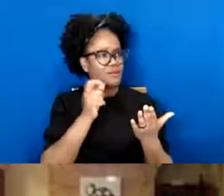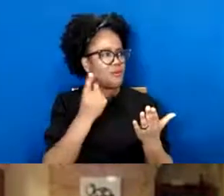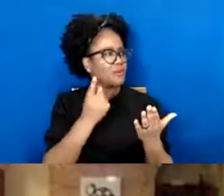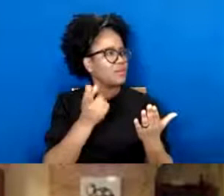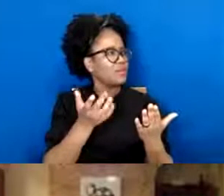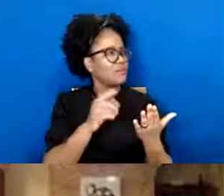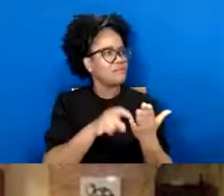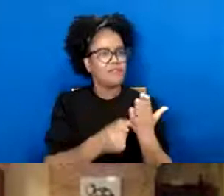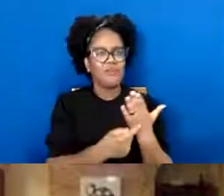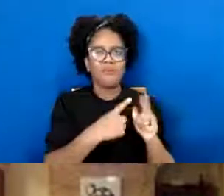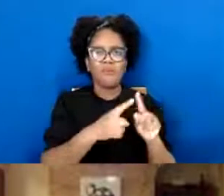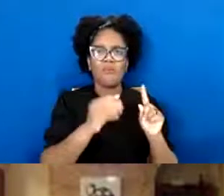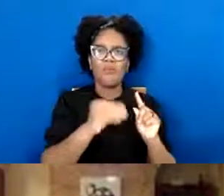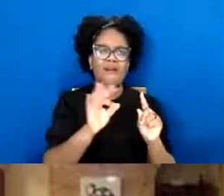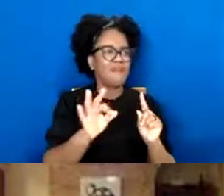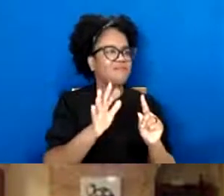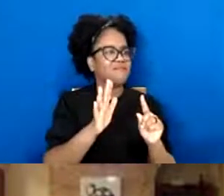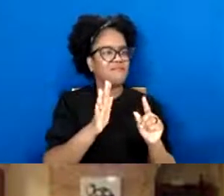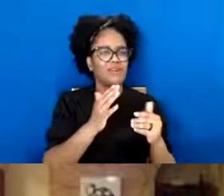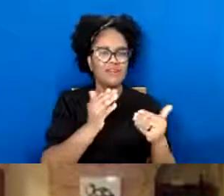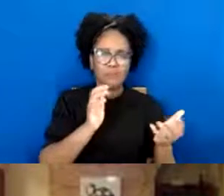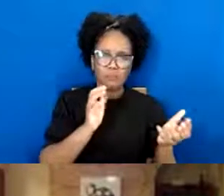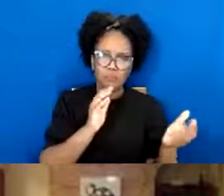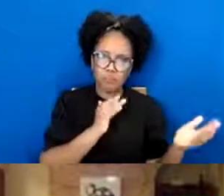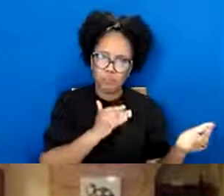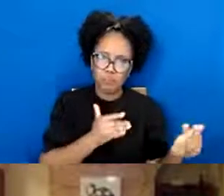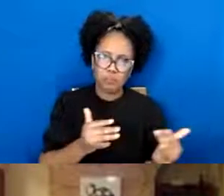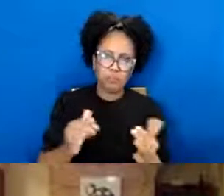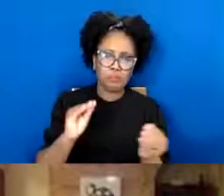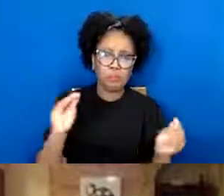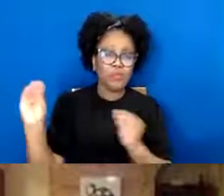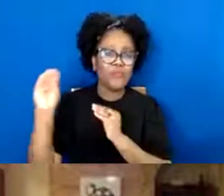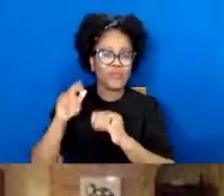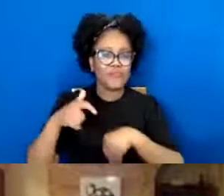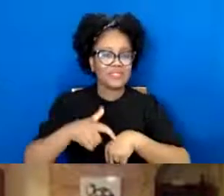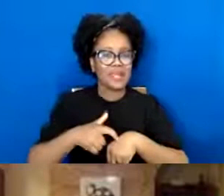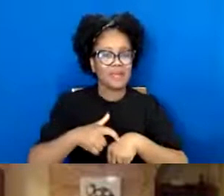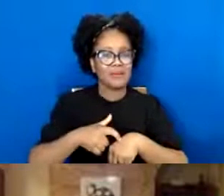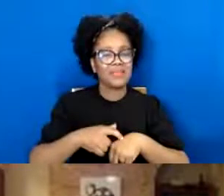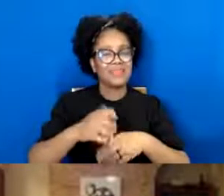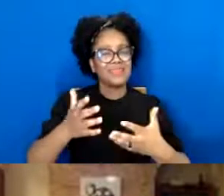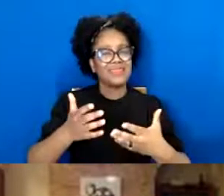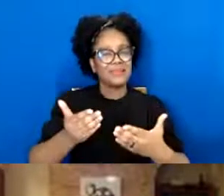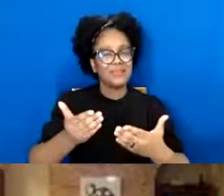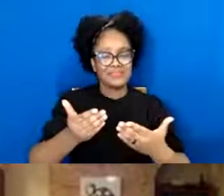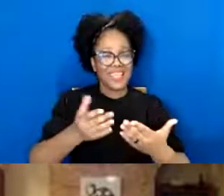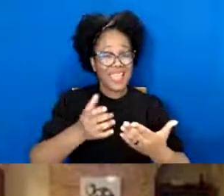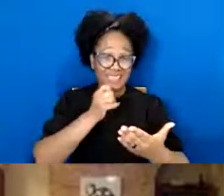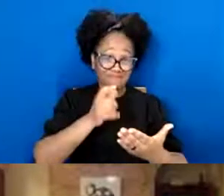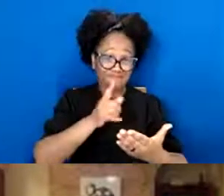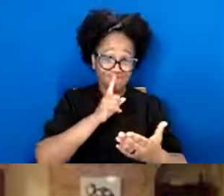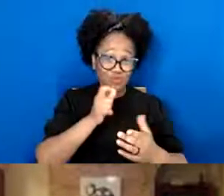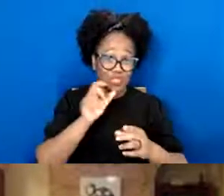of bursting cliche. And I'm not even sure that I know what new sweat is, but I think I